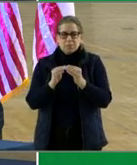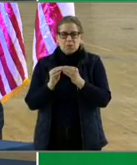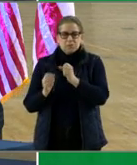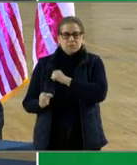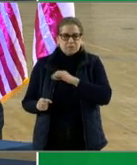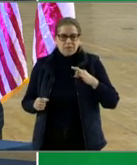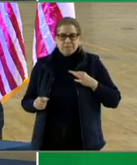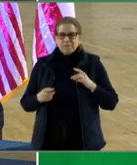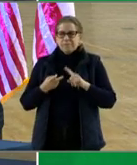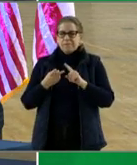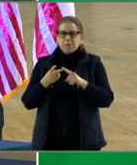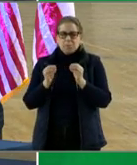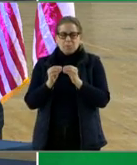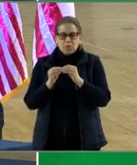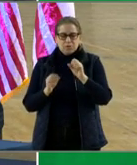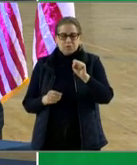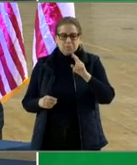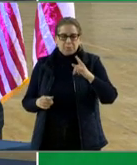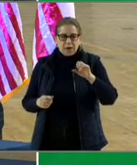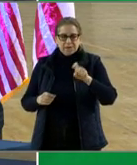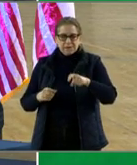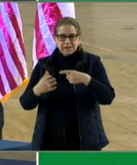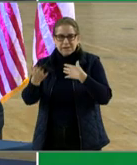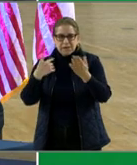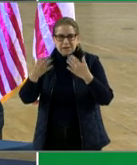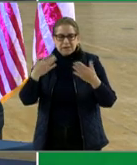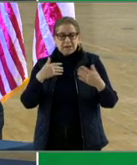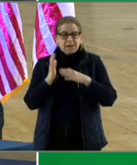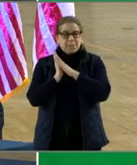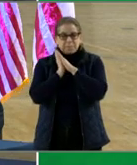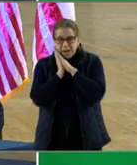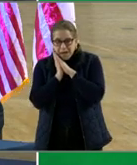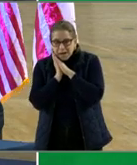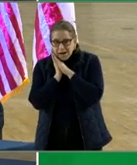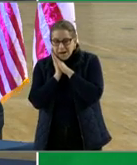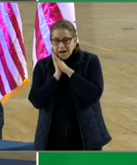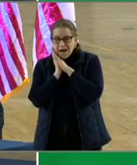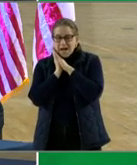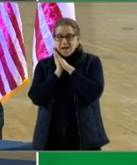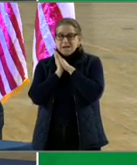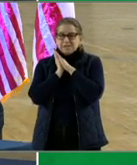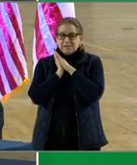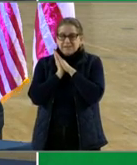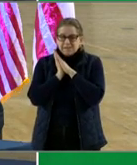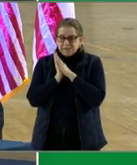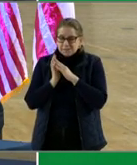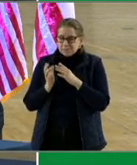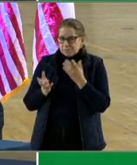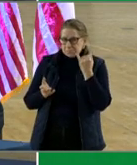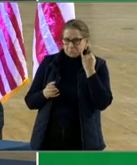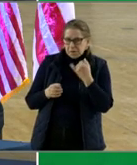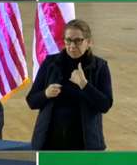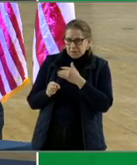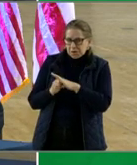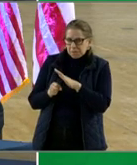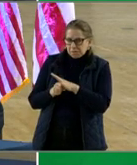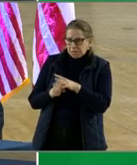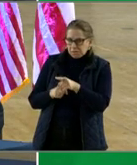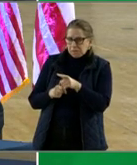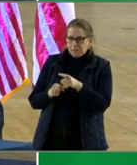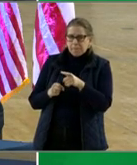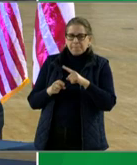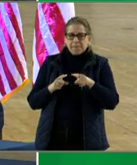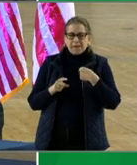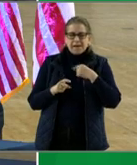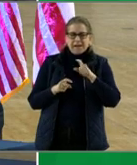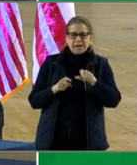the beds, getting to kind of the real estate is one aspect of it. But the bigger thing that our procurement teams are working on